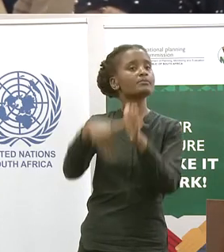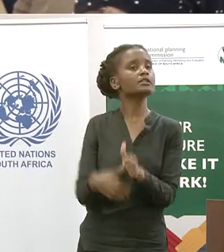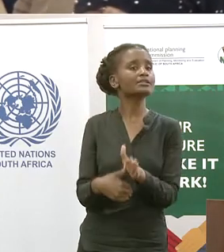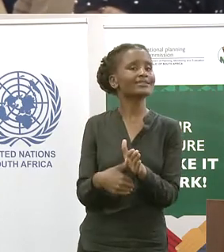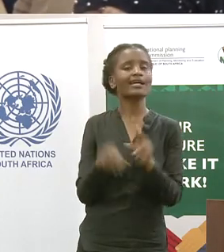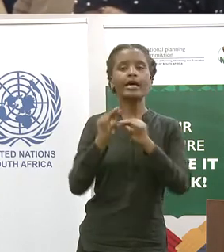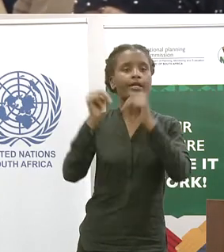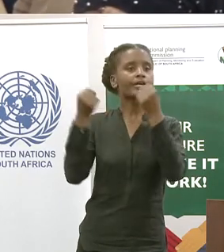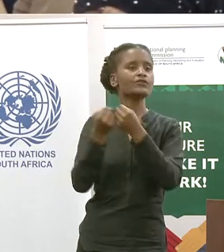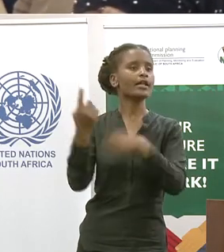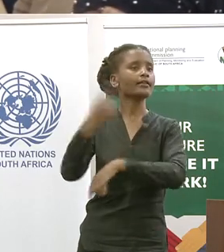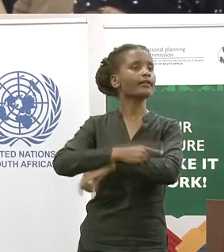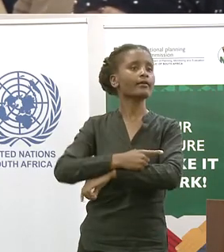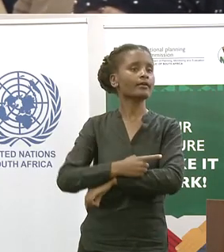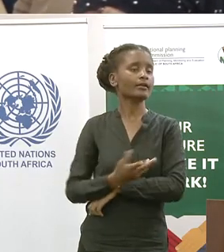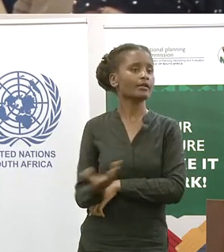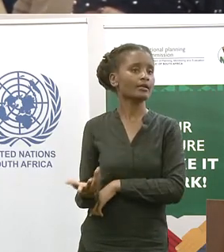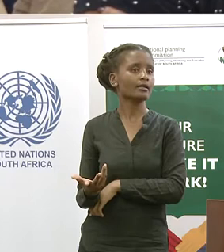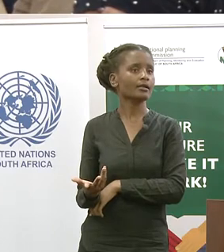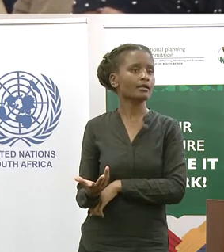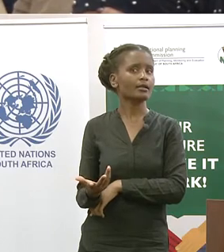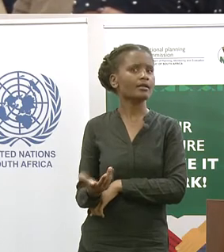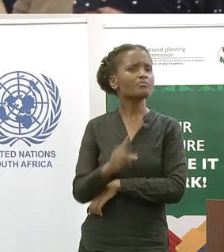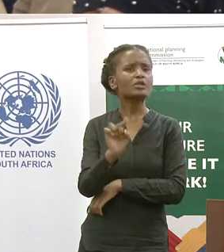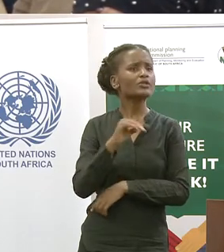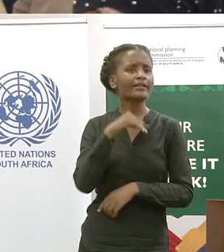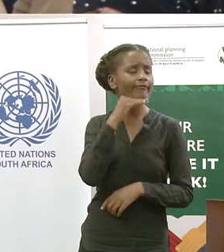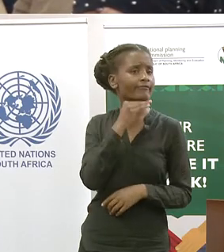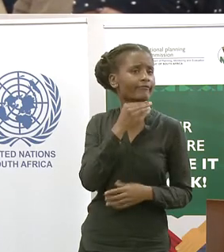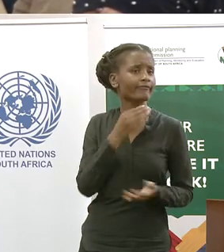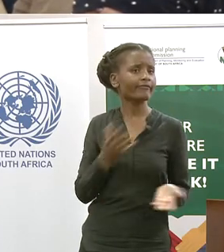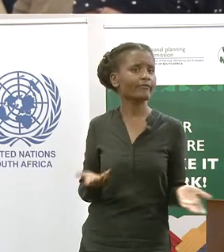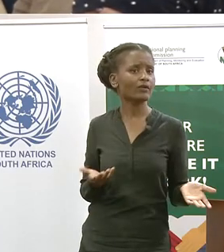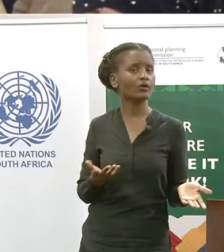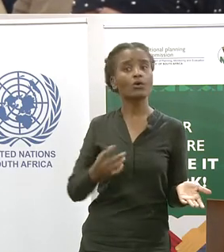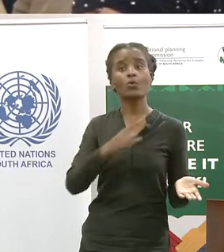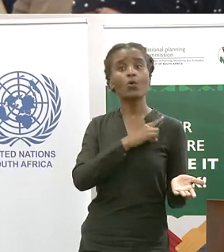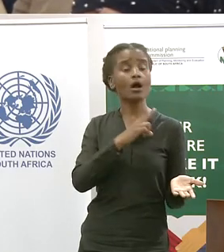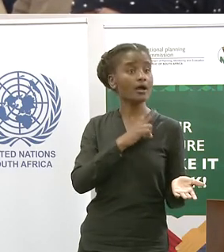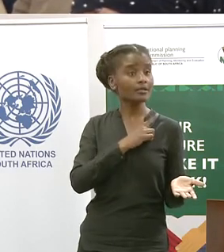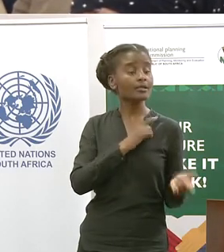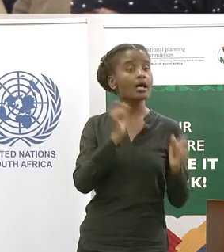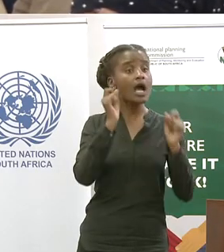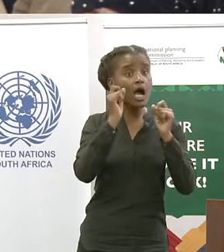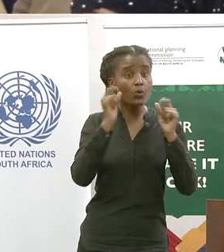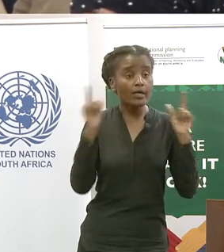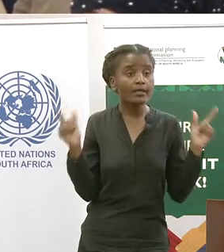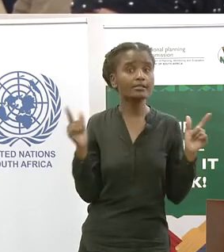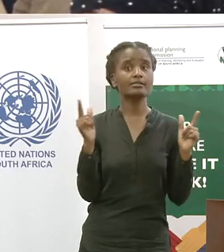game. But that's not enough, because the awareness